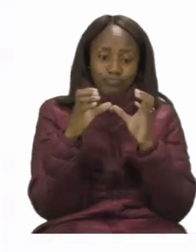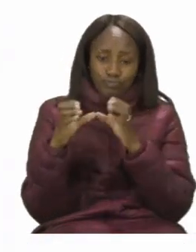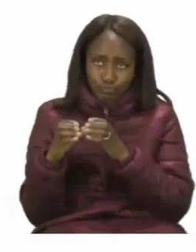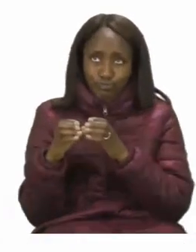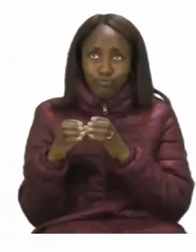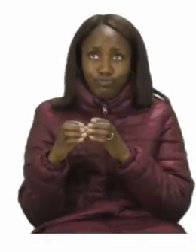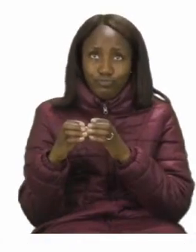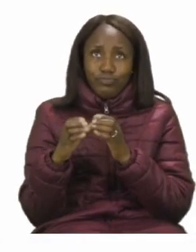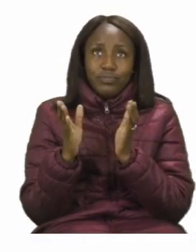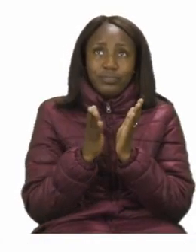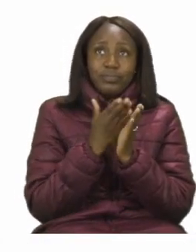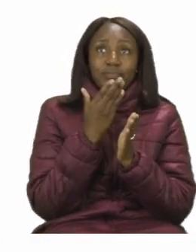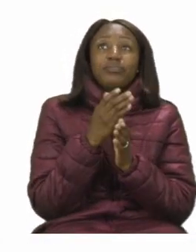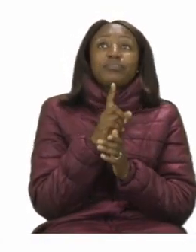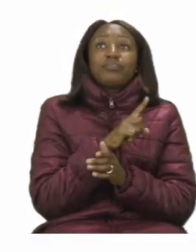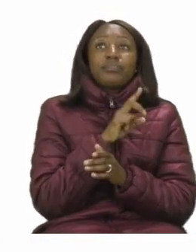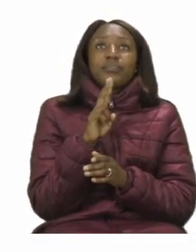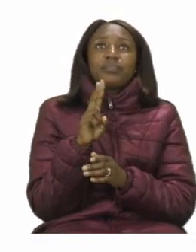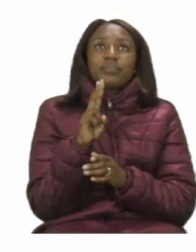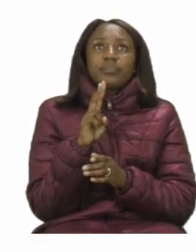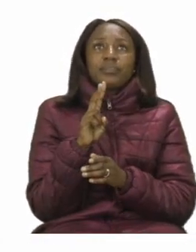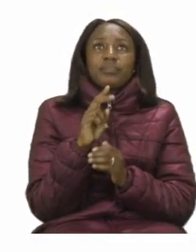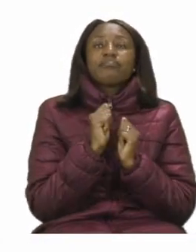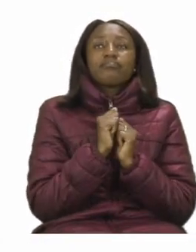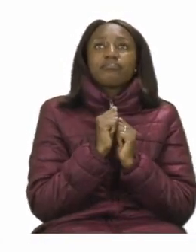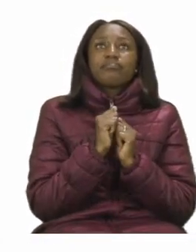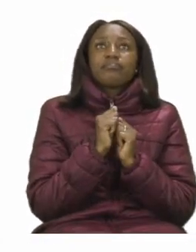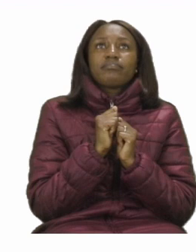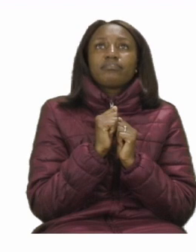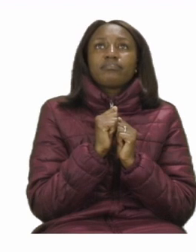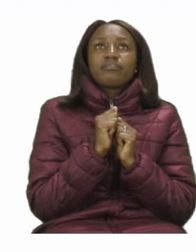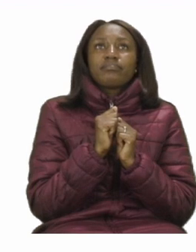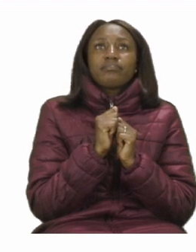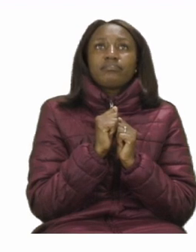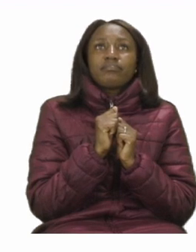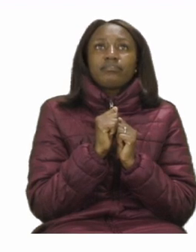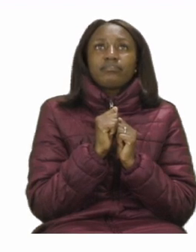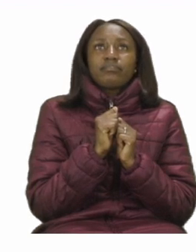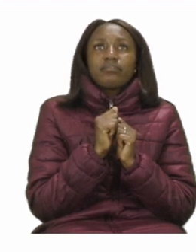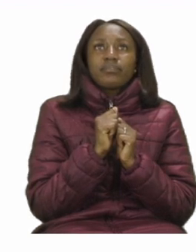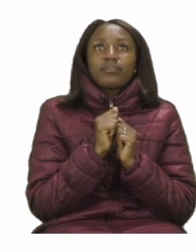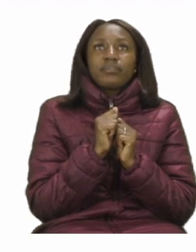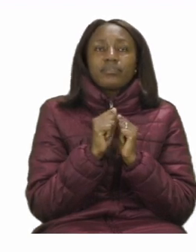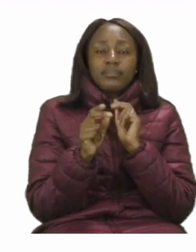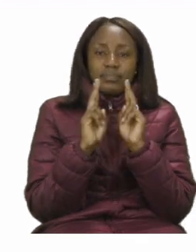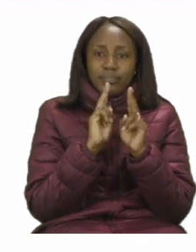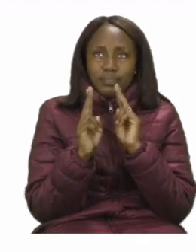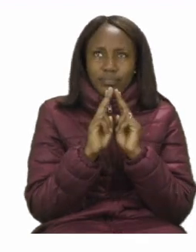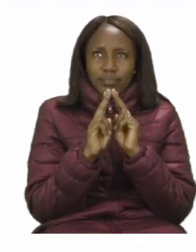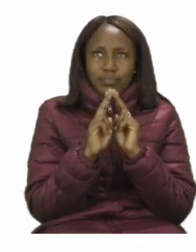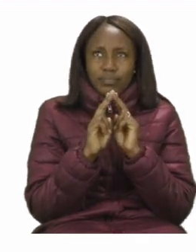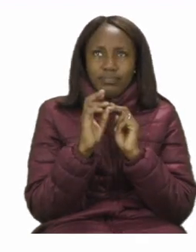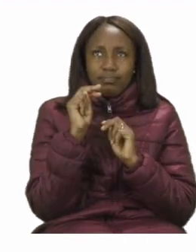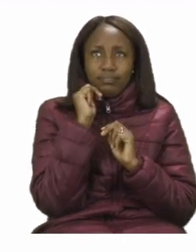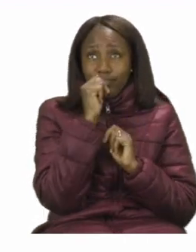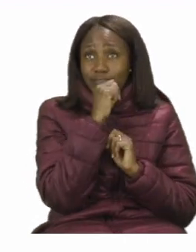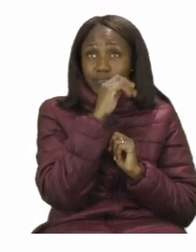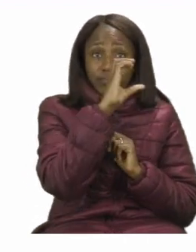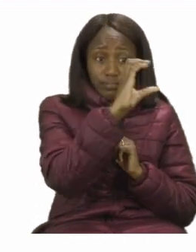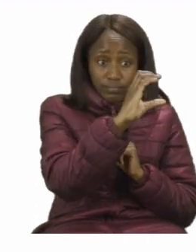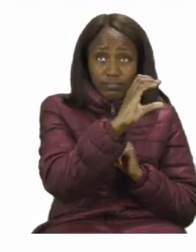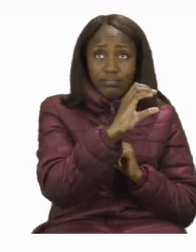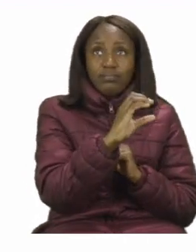our booklets. On page 12, we are talking about common nouns and